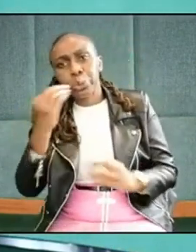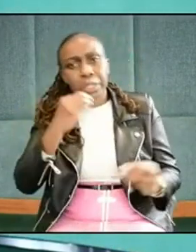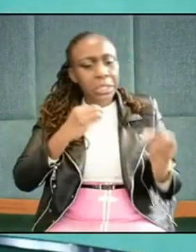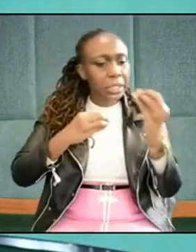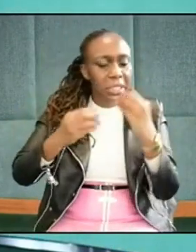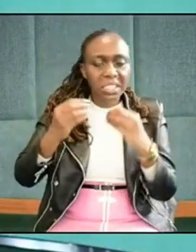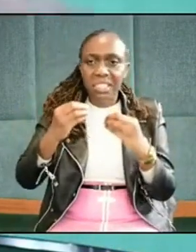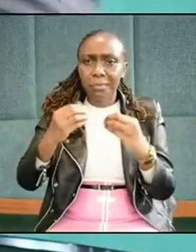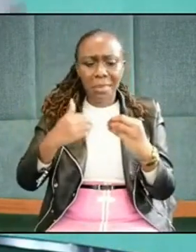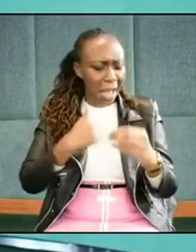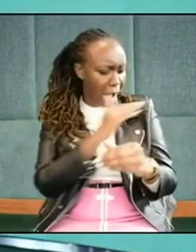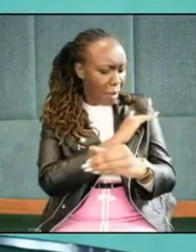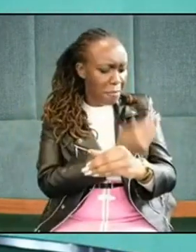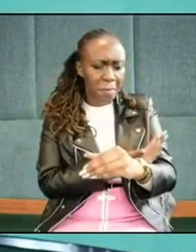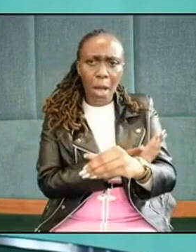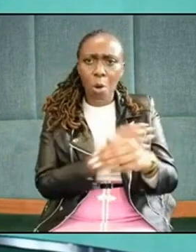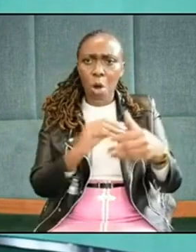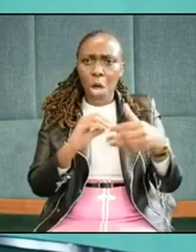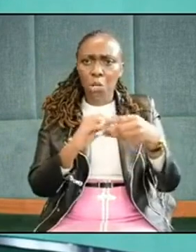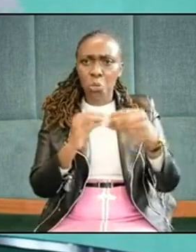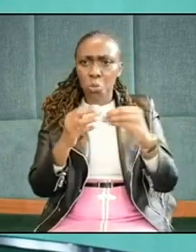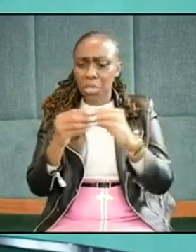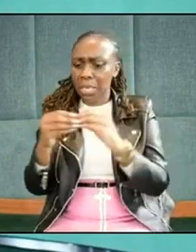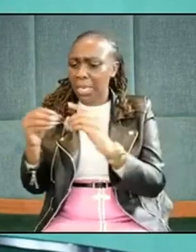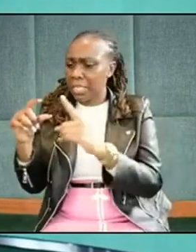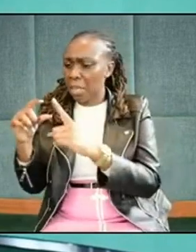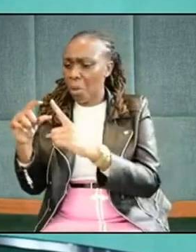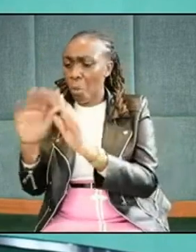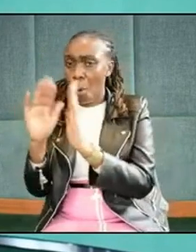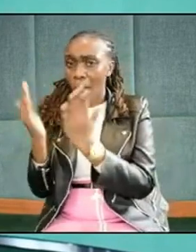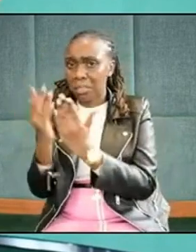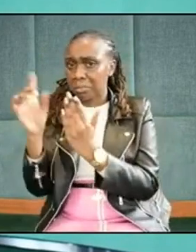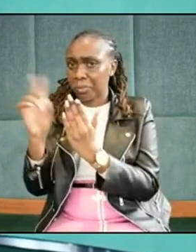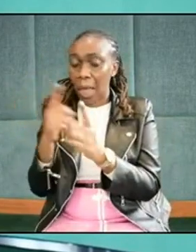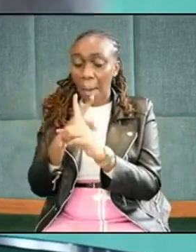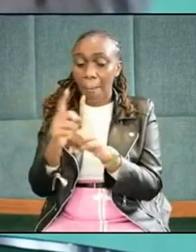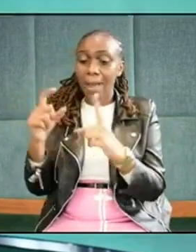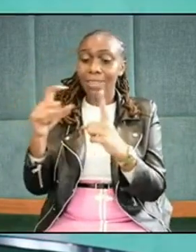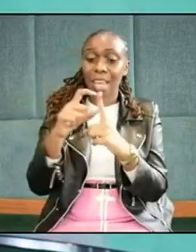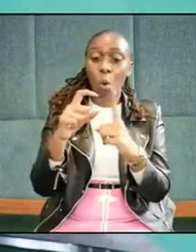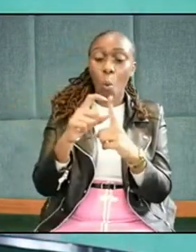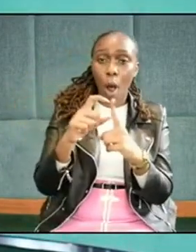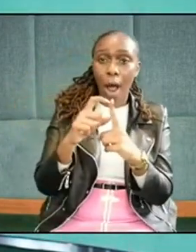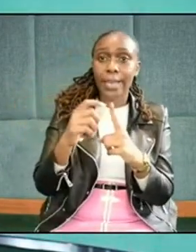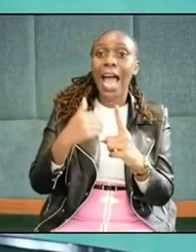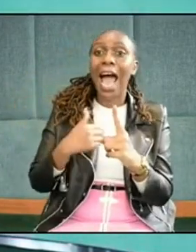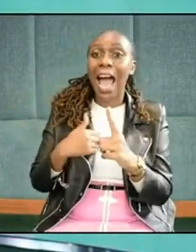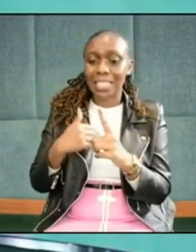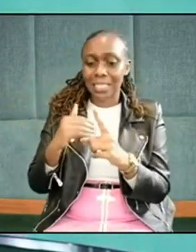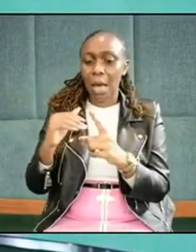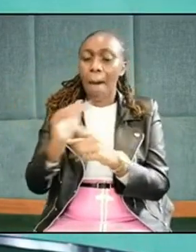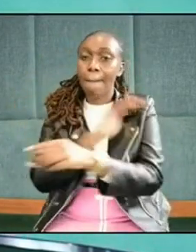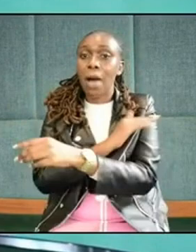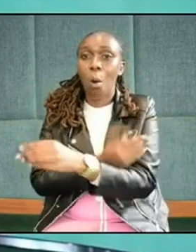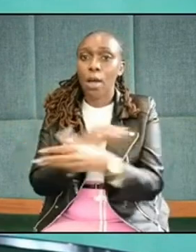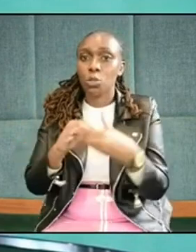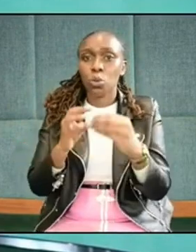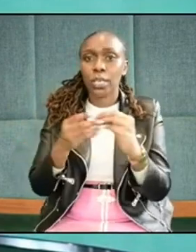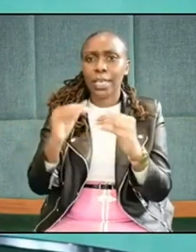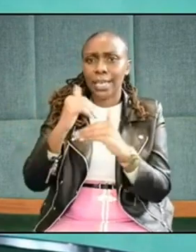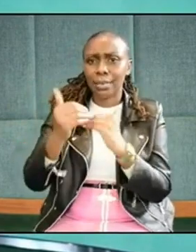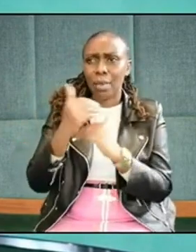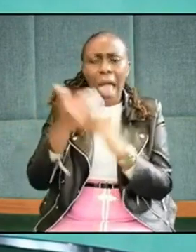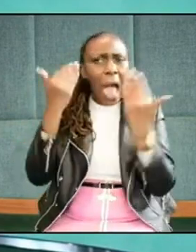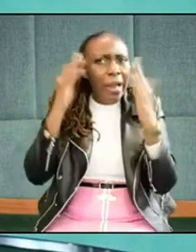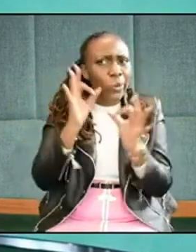has no power to create the word, but the word has power to create bread. I don't